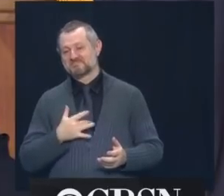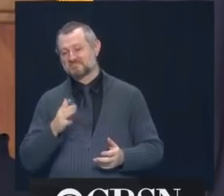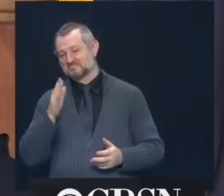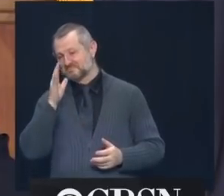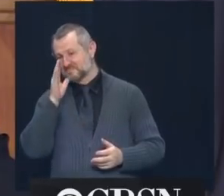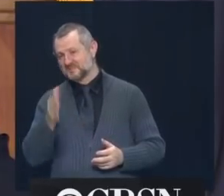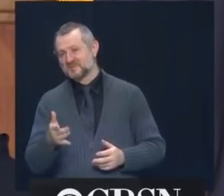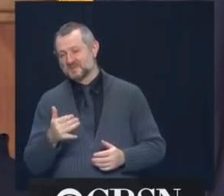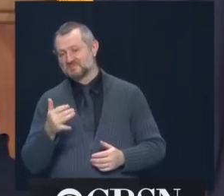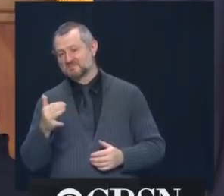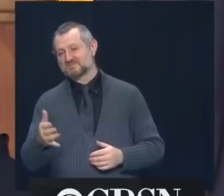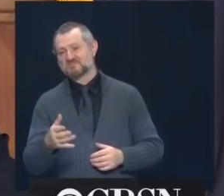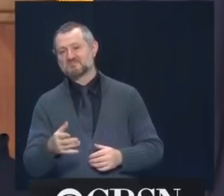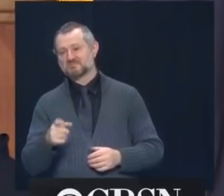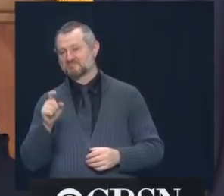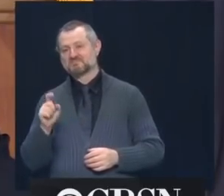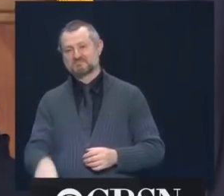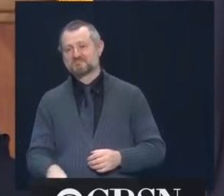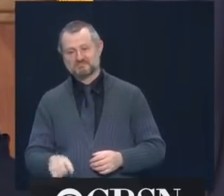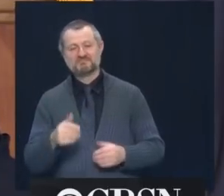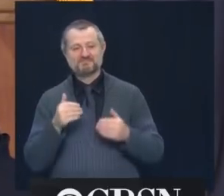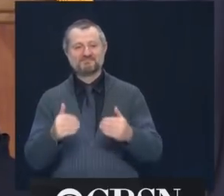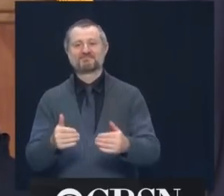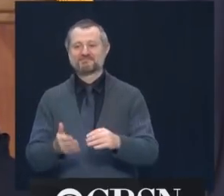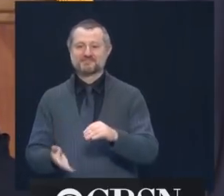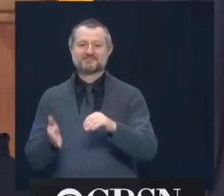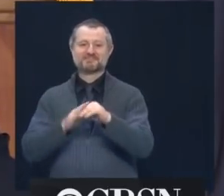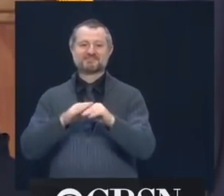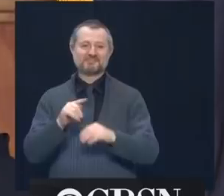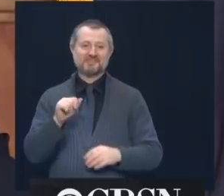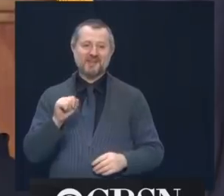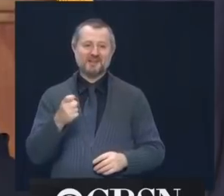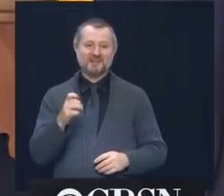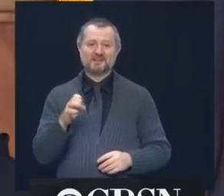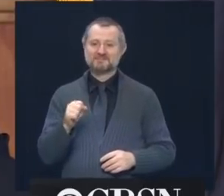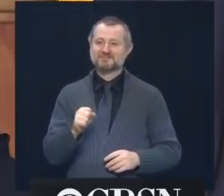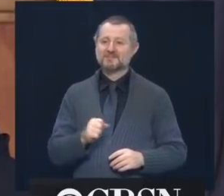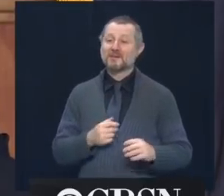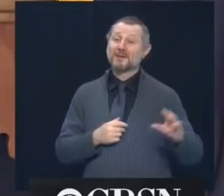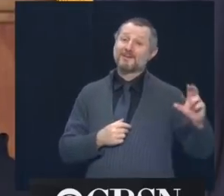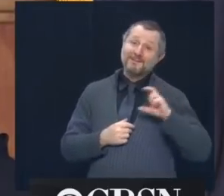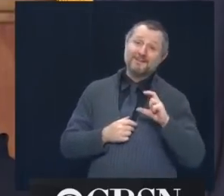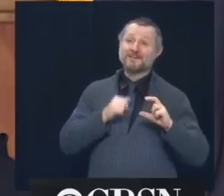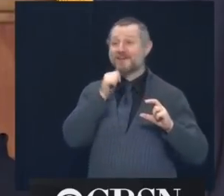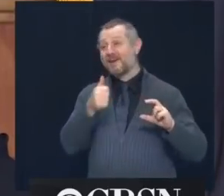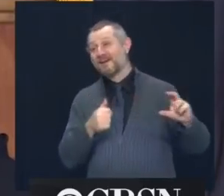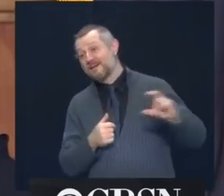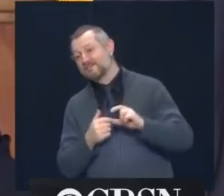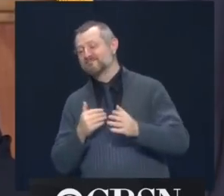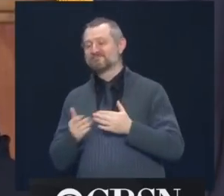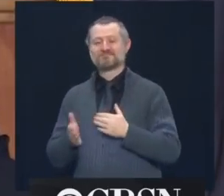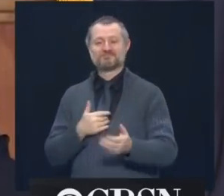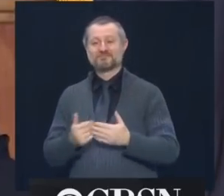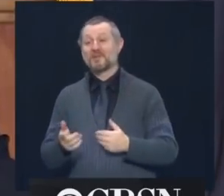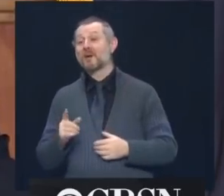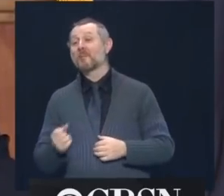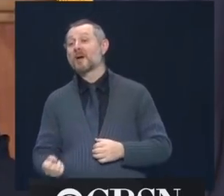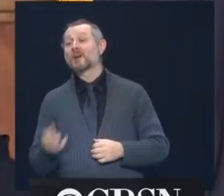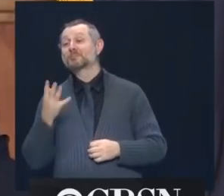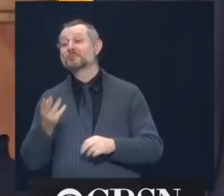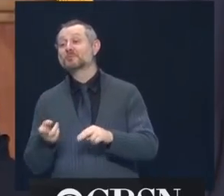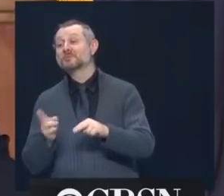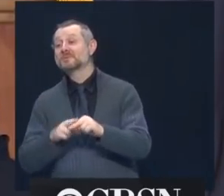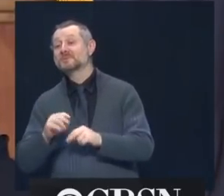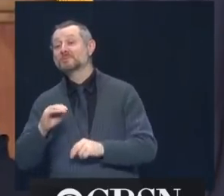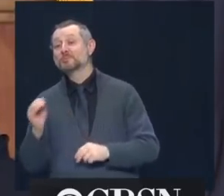the end of the day in any event. But the question is, how much in taxes, right? Because then you have to